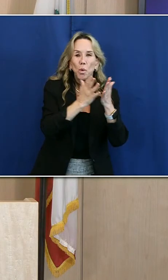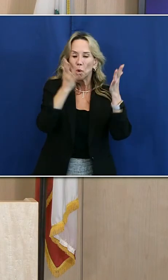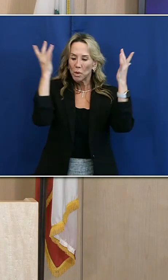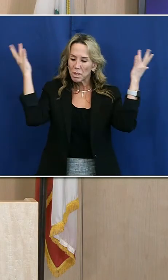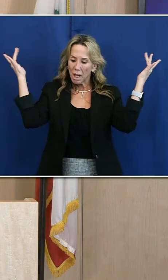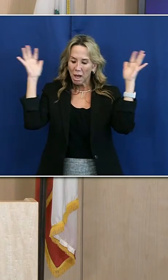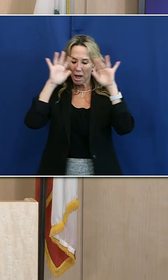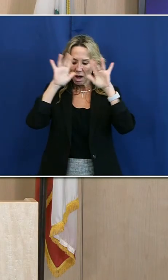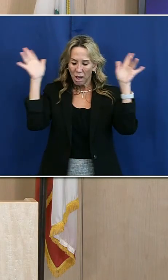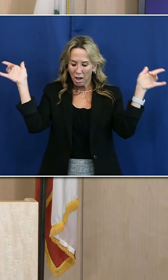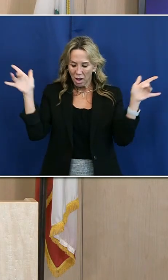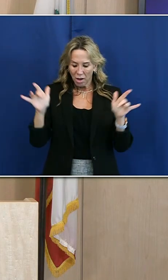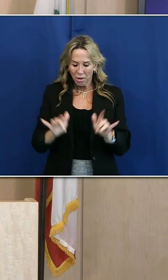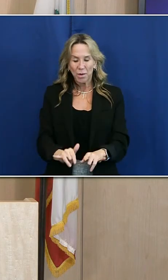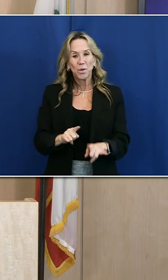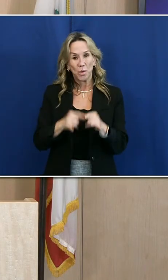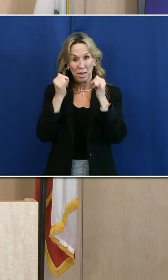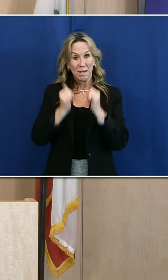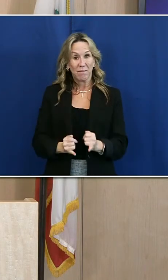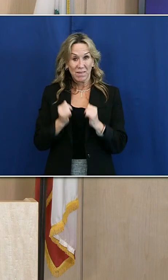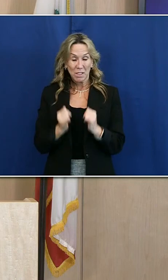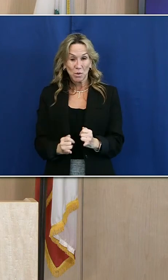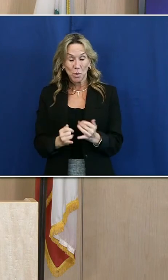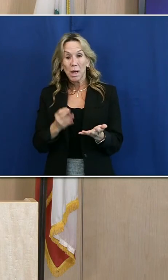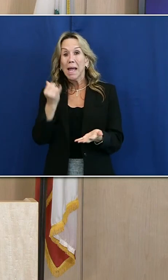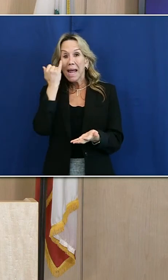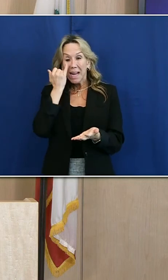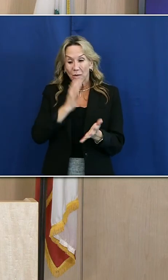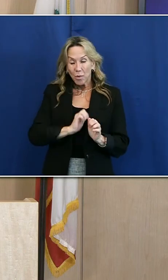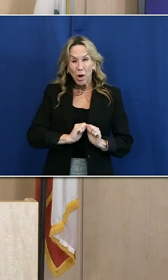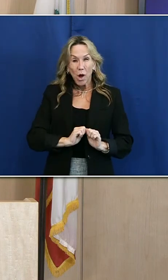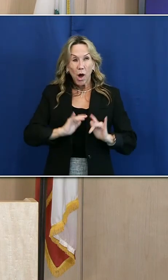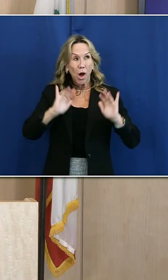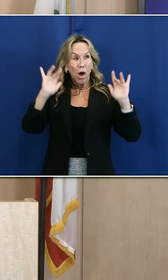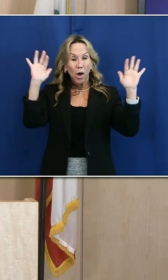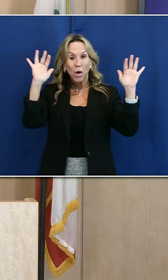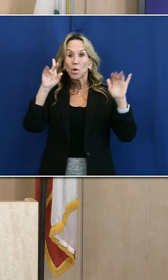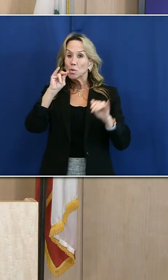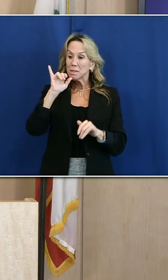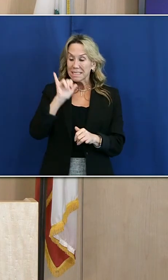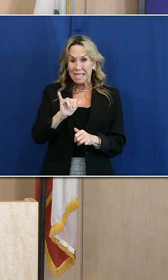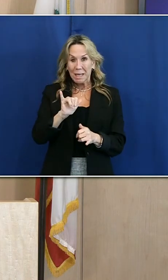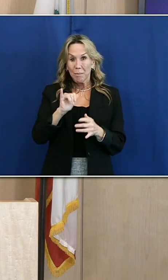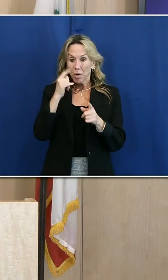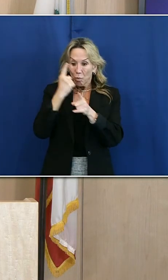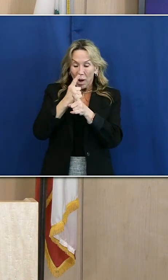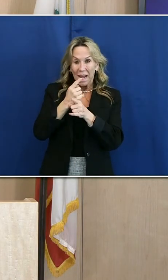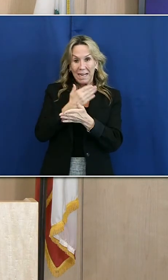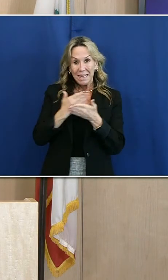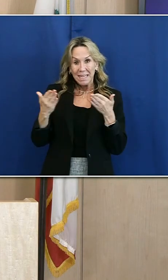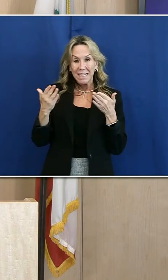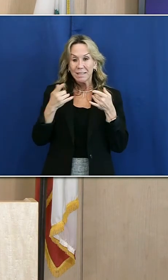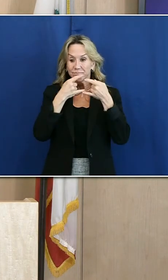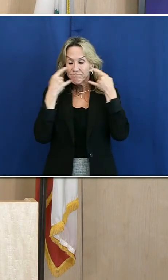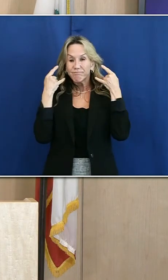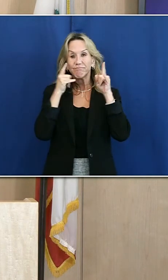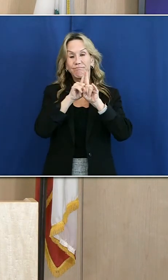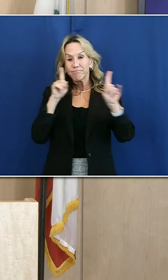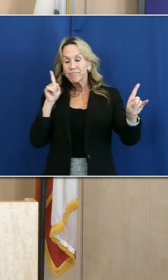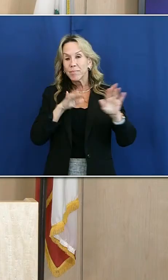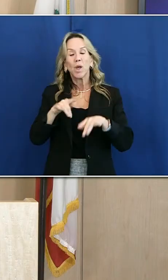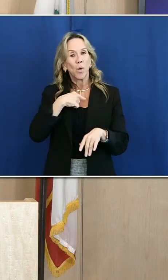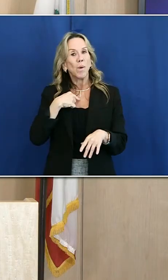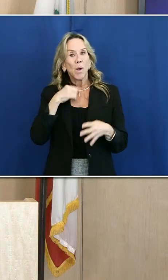the individual, that if we collectively do the right thing, we will stay in the red and hopefully actually move to the right to